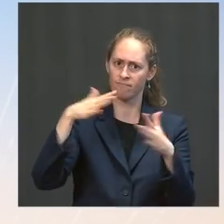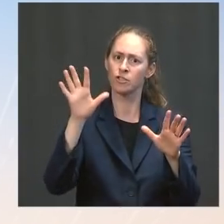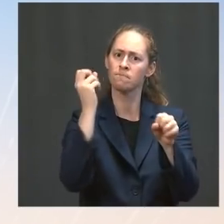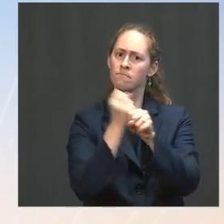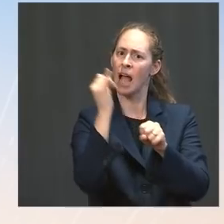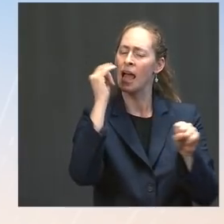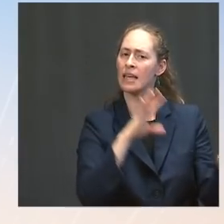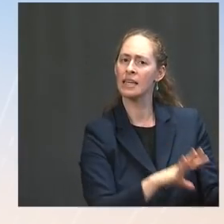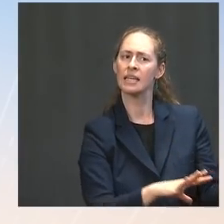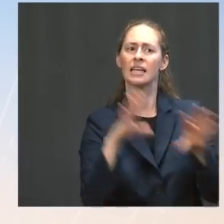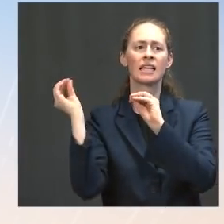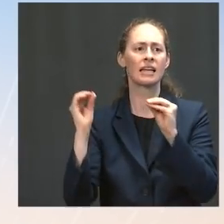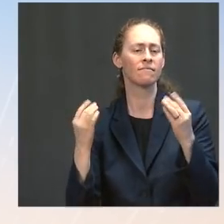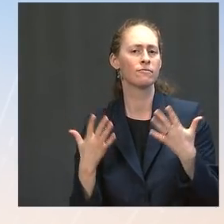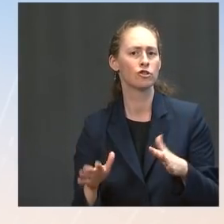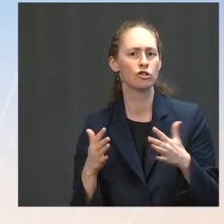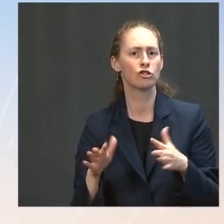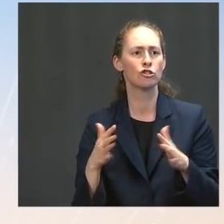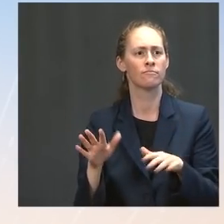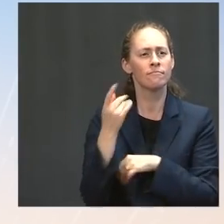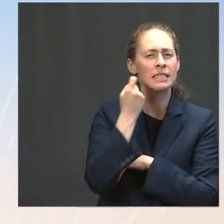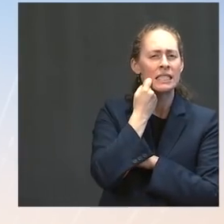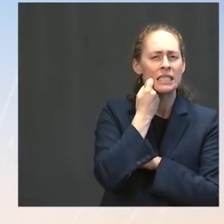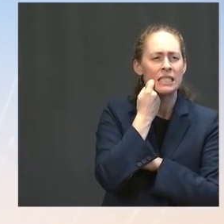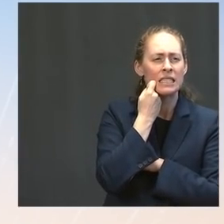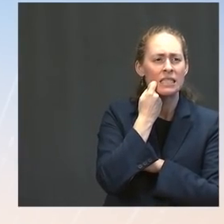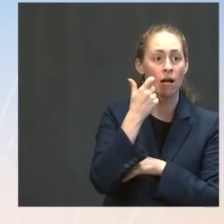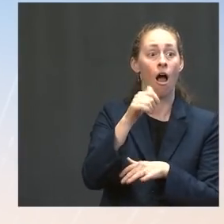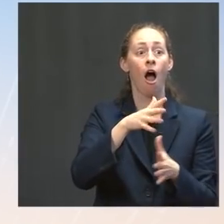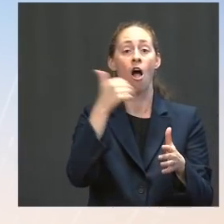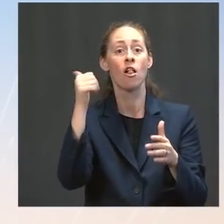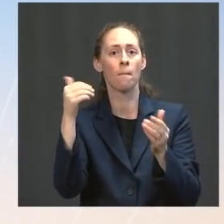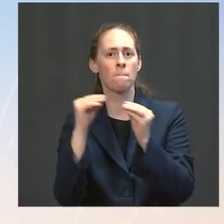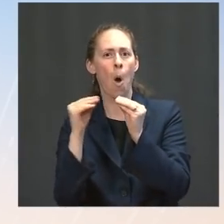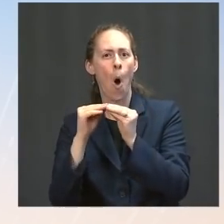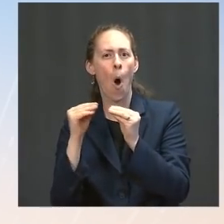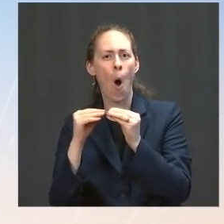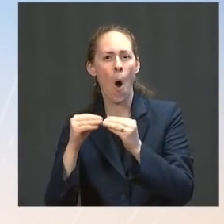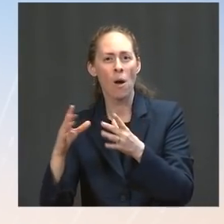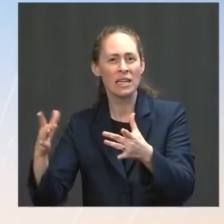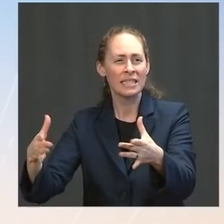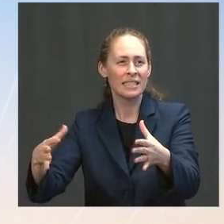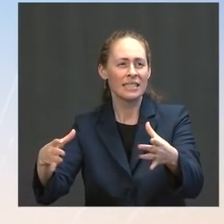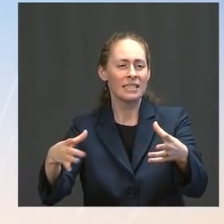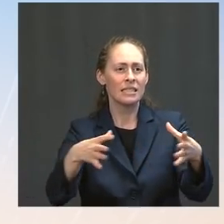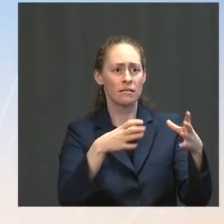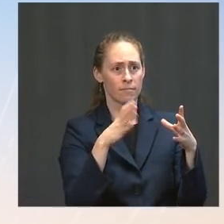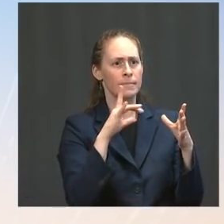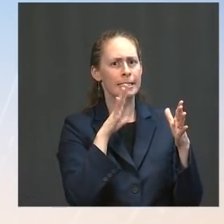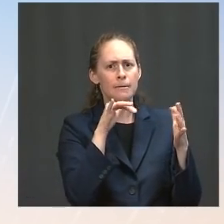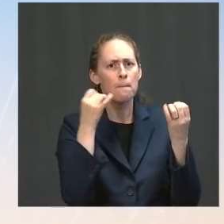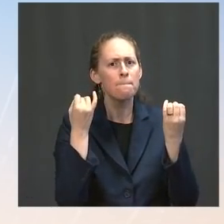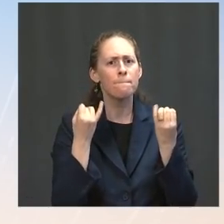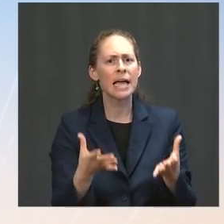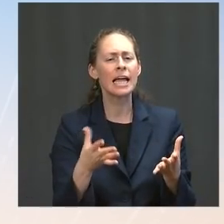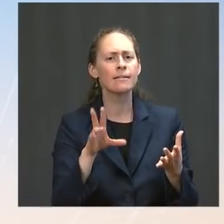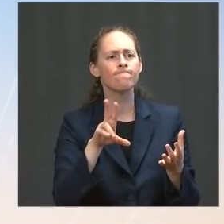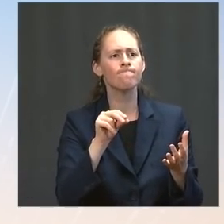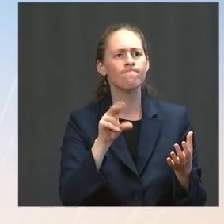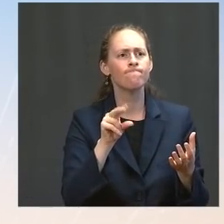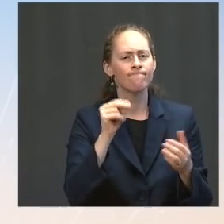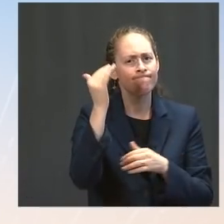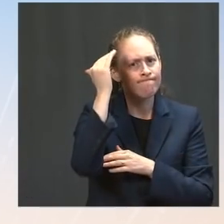one we will abide by. Hence, we are incredibly grateful to these third countries who are providing a place for a number